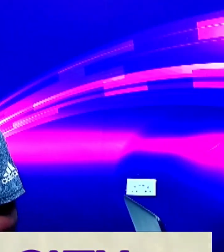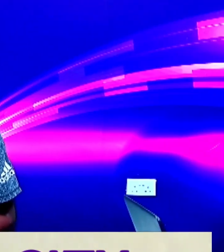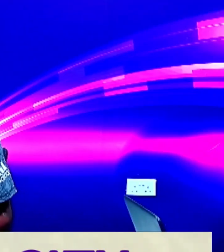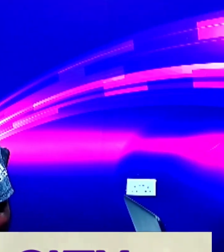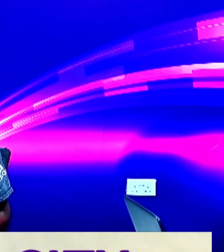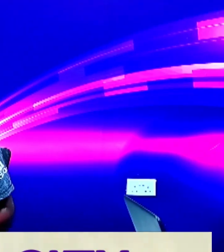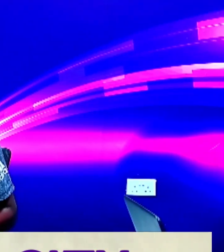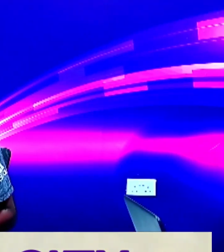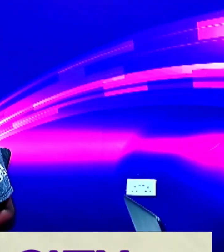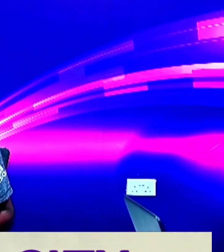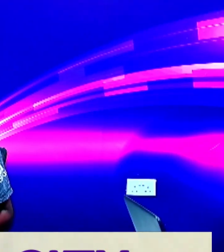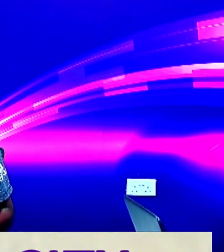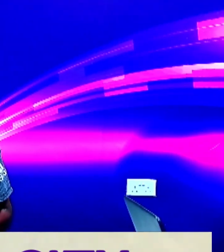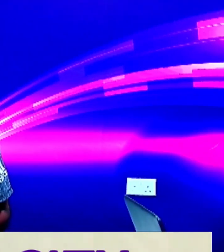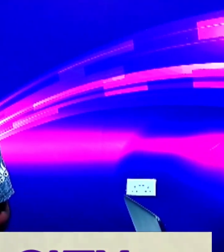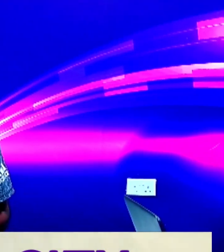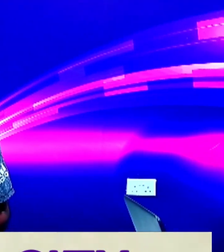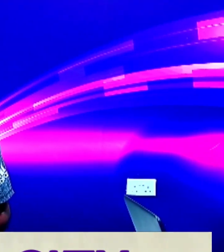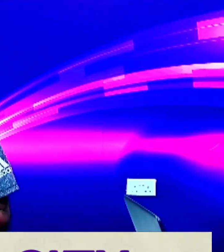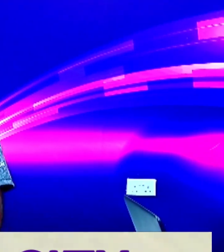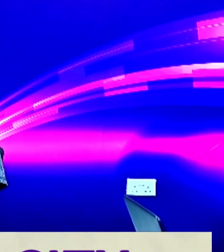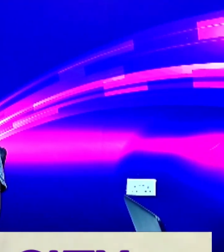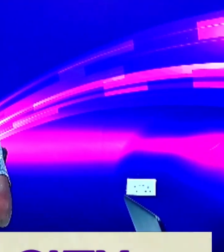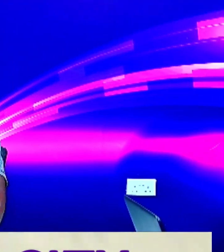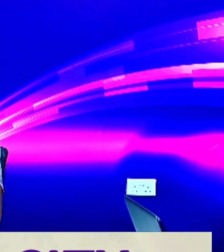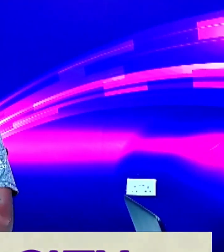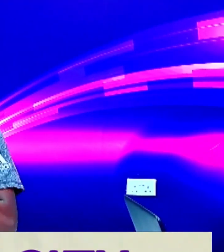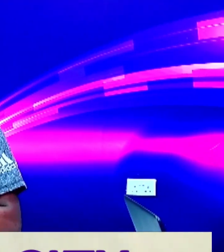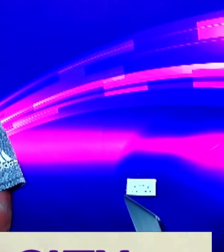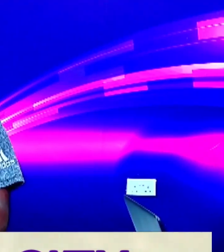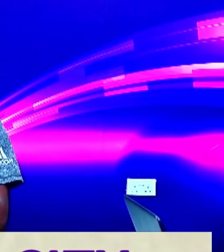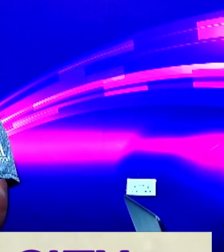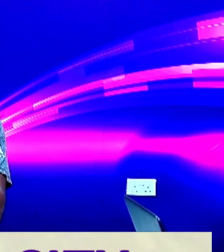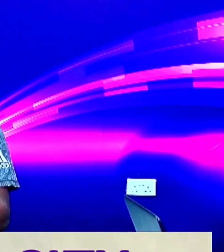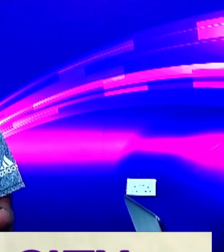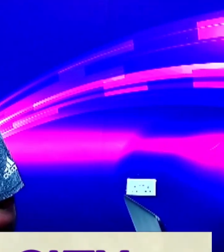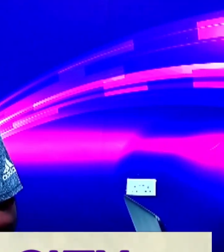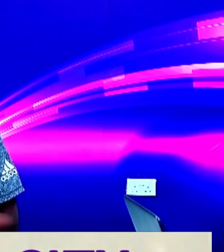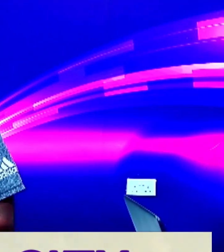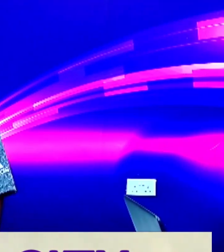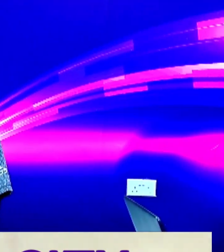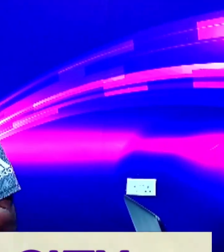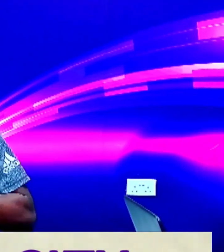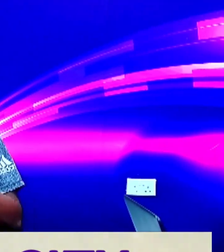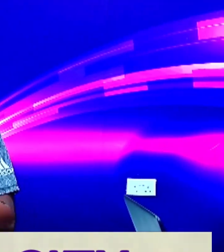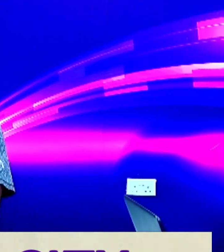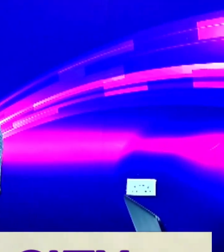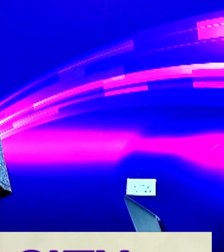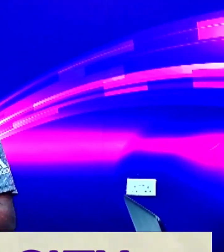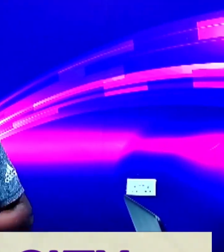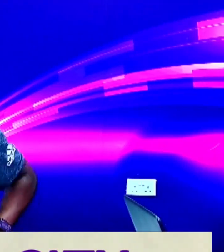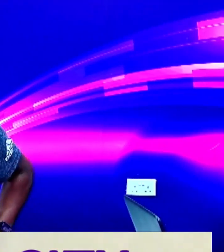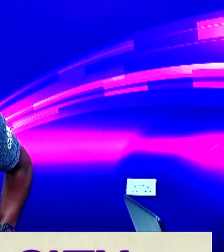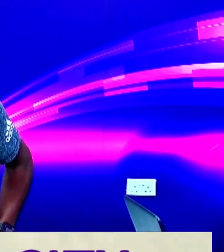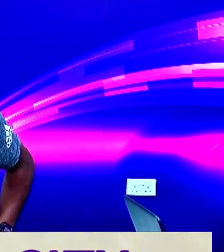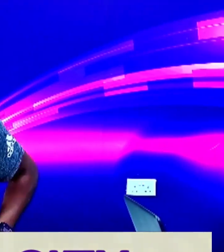work to secure a win and to see the money come in because of the money. So I think it